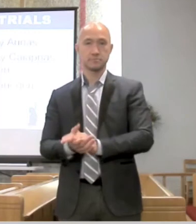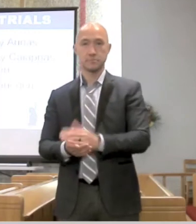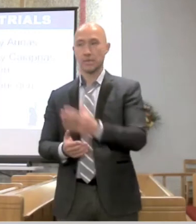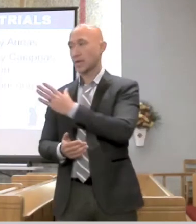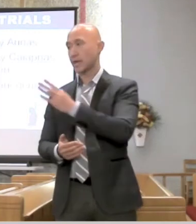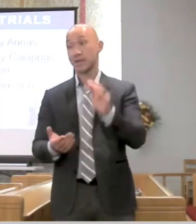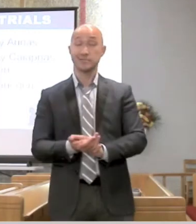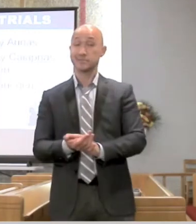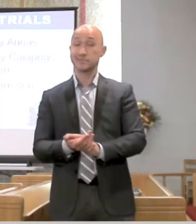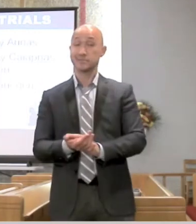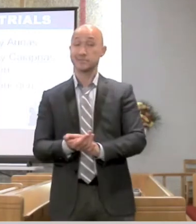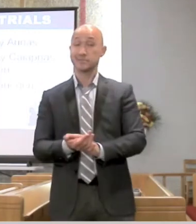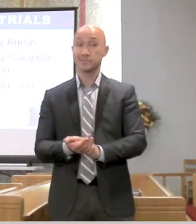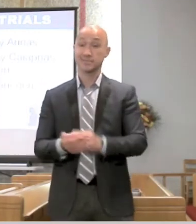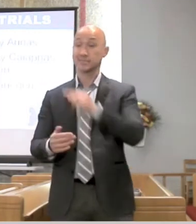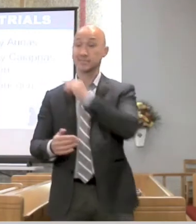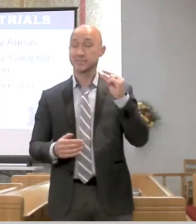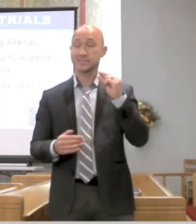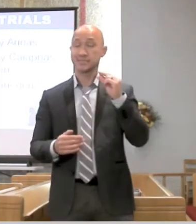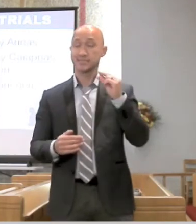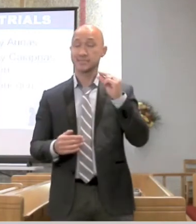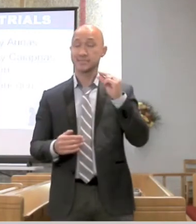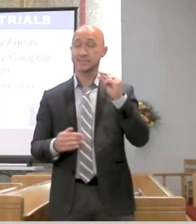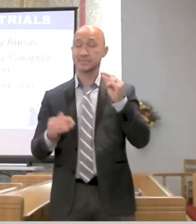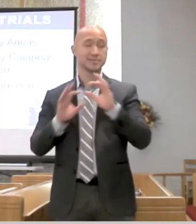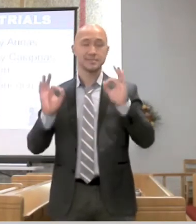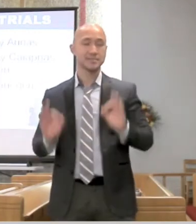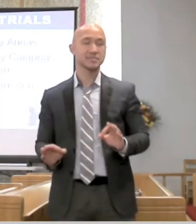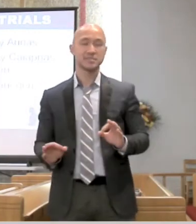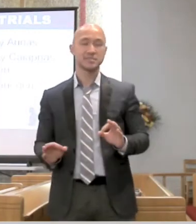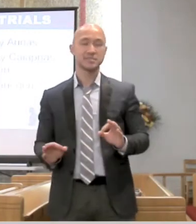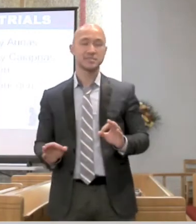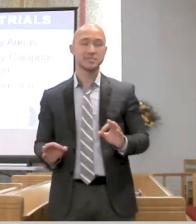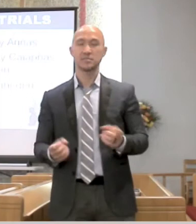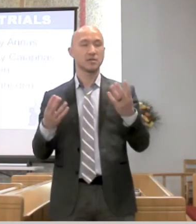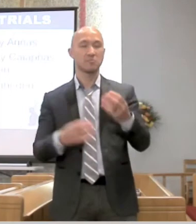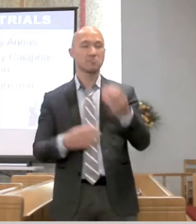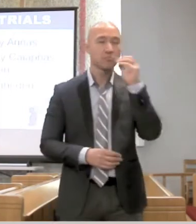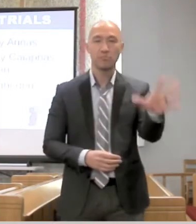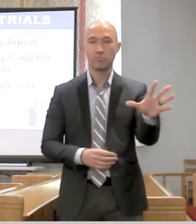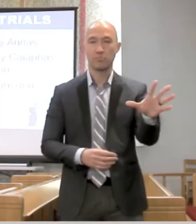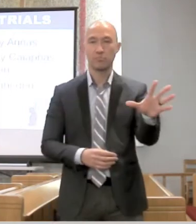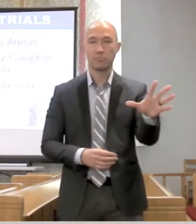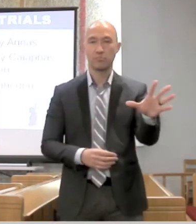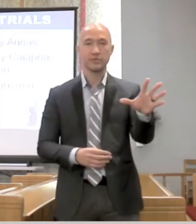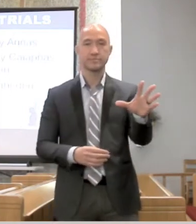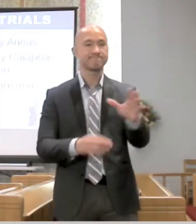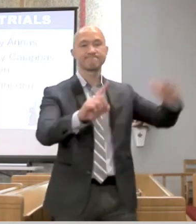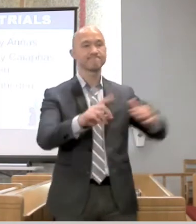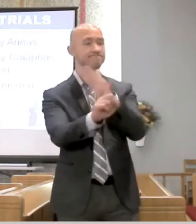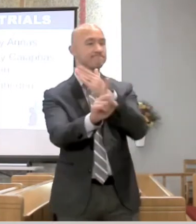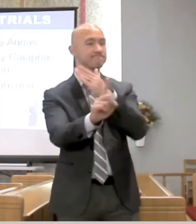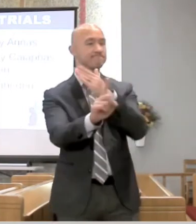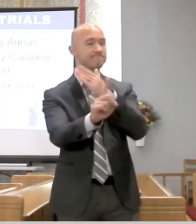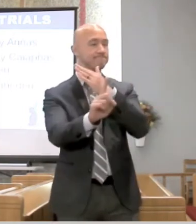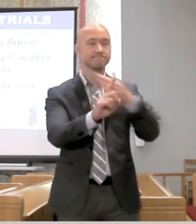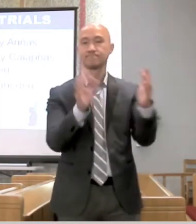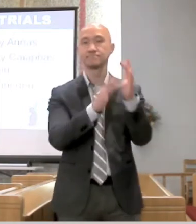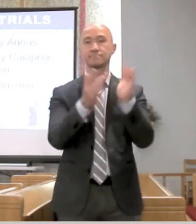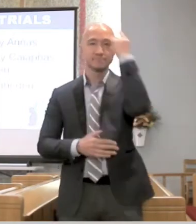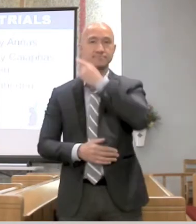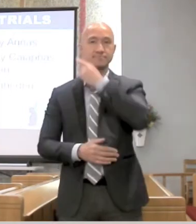He is struck on the head with staffs. He is slapped on the face during this time. This is also when Peter's